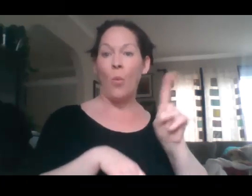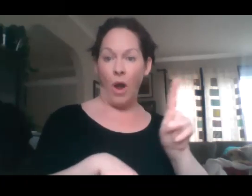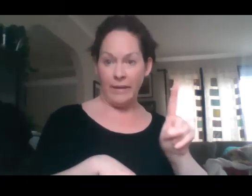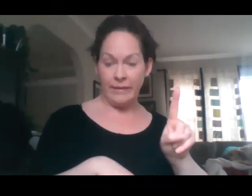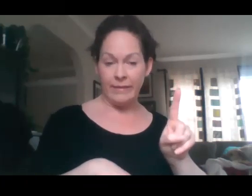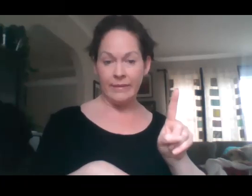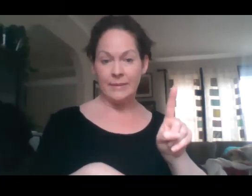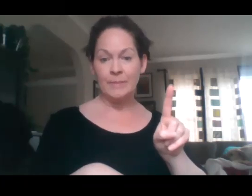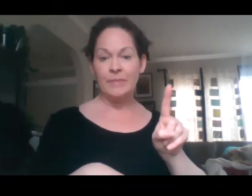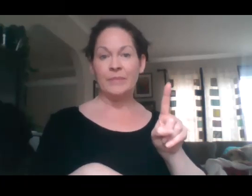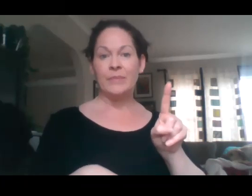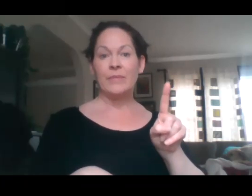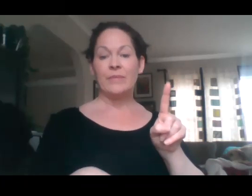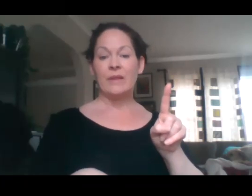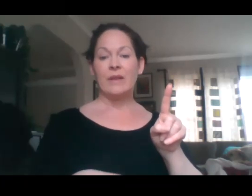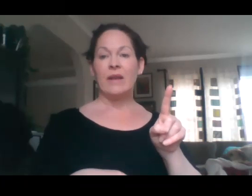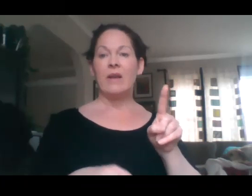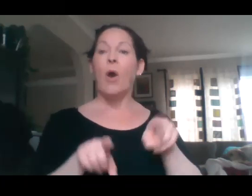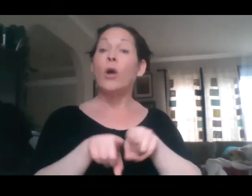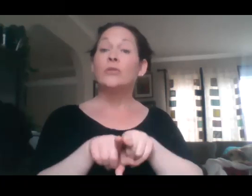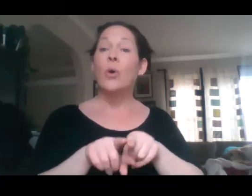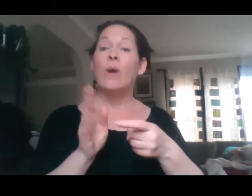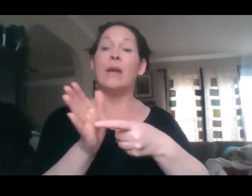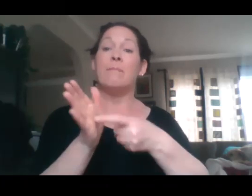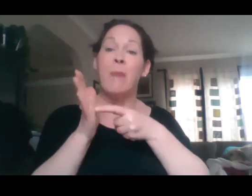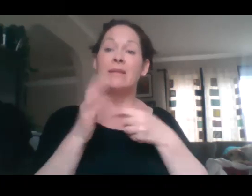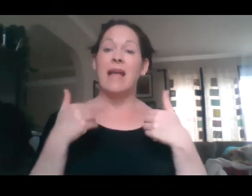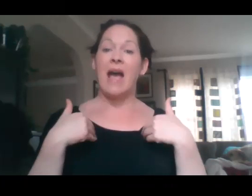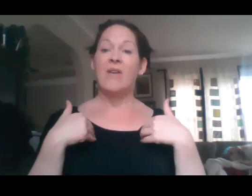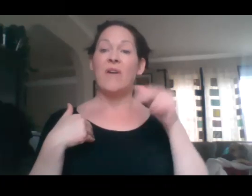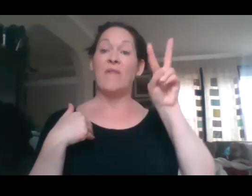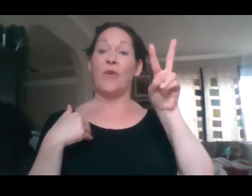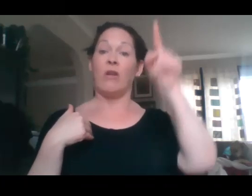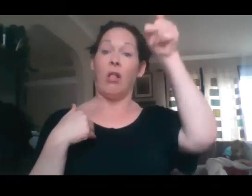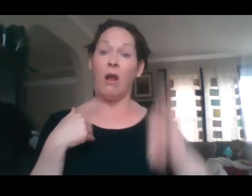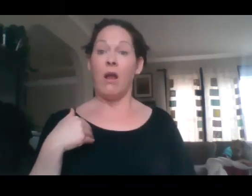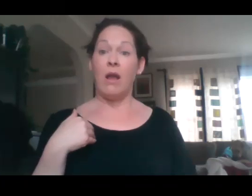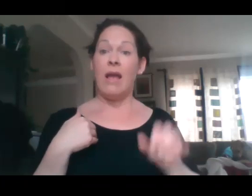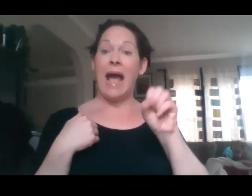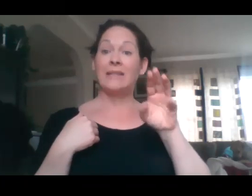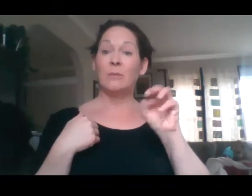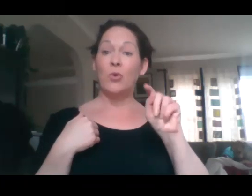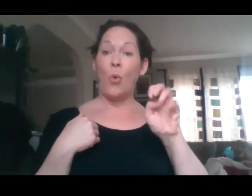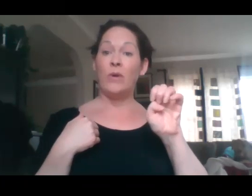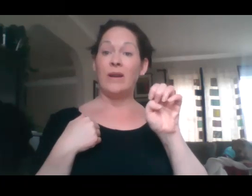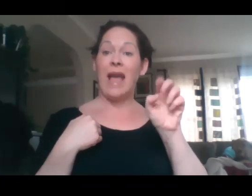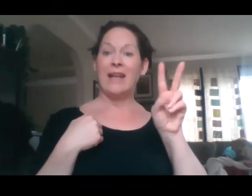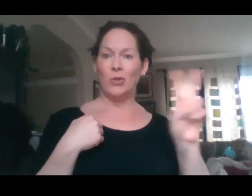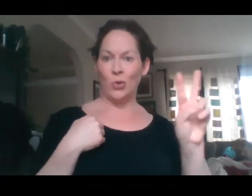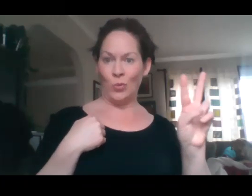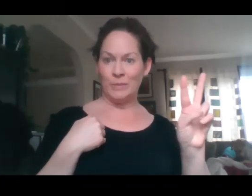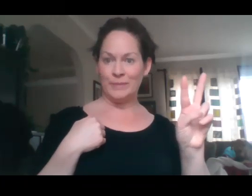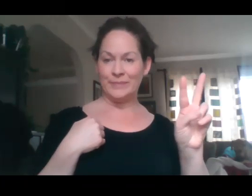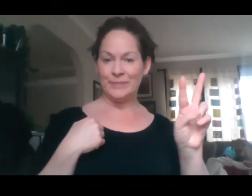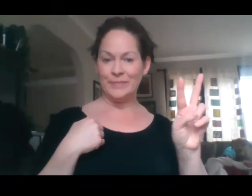it has to have a vertical asymptote at 2, so it should have that in the bottom.